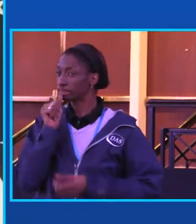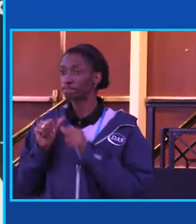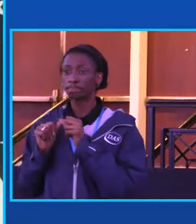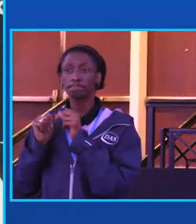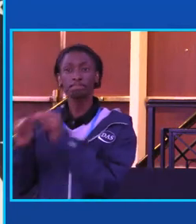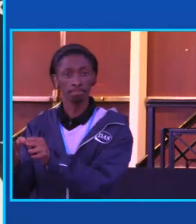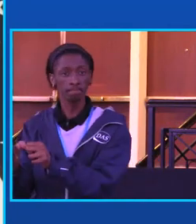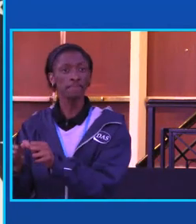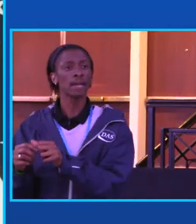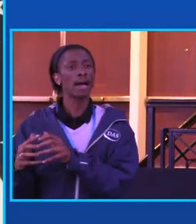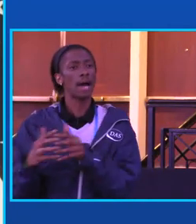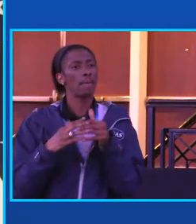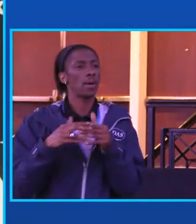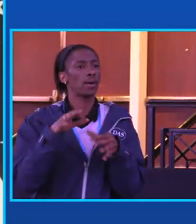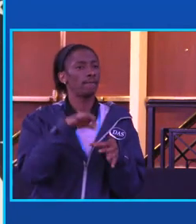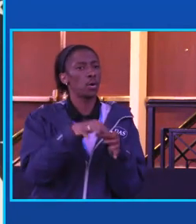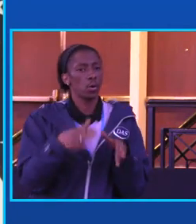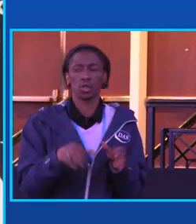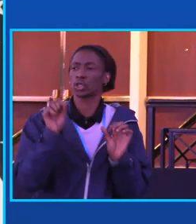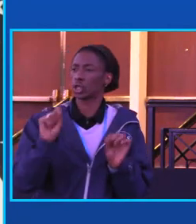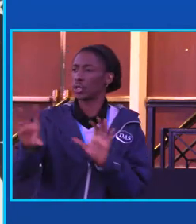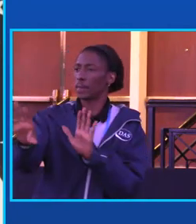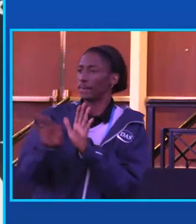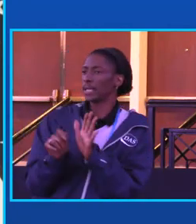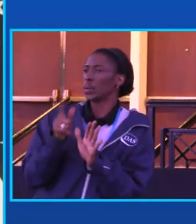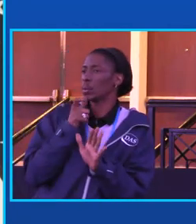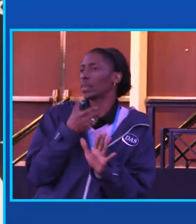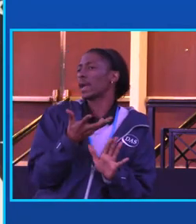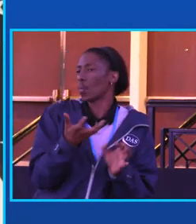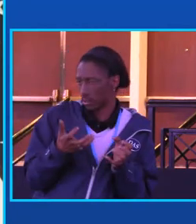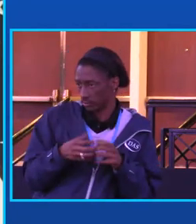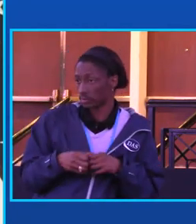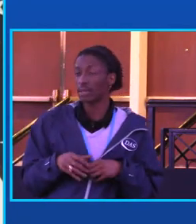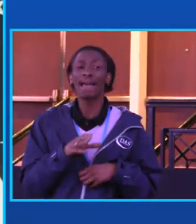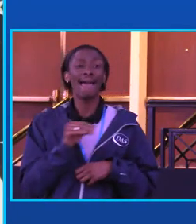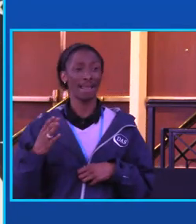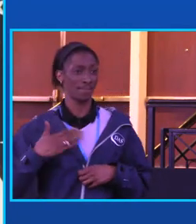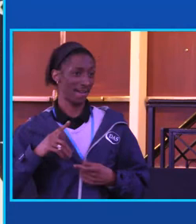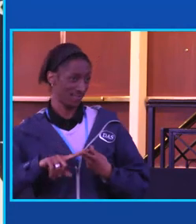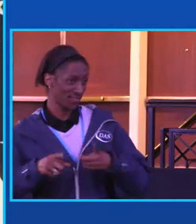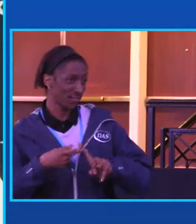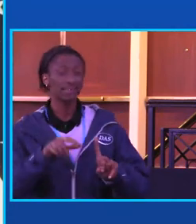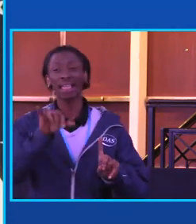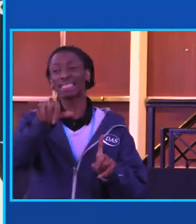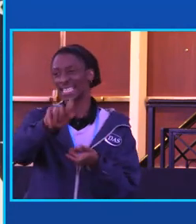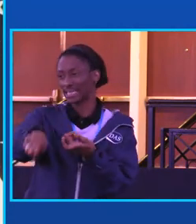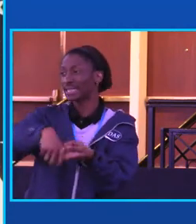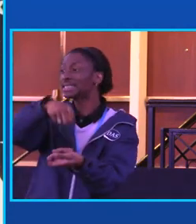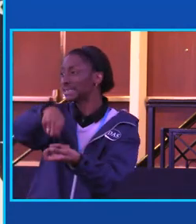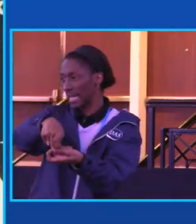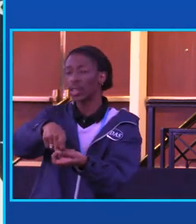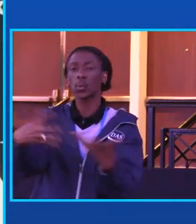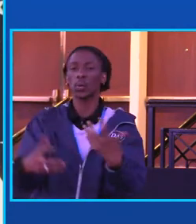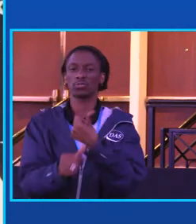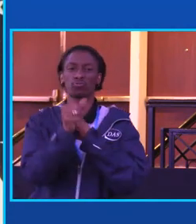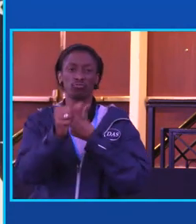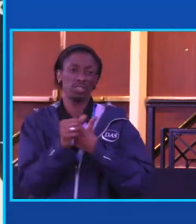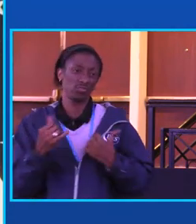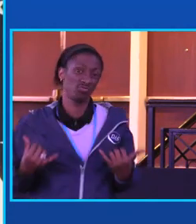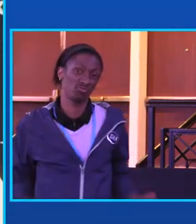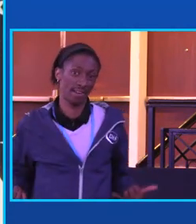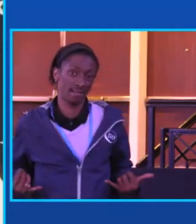American voters were able to choose their elected officials. And my friends, that is exactly what is at risk right